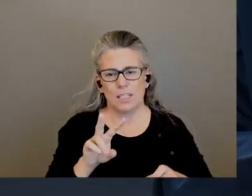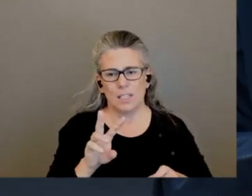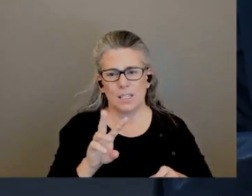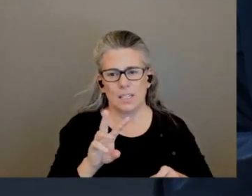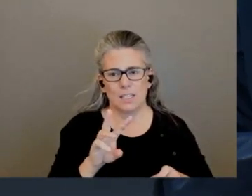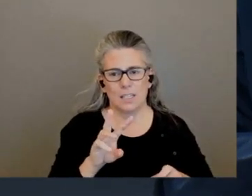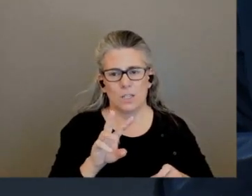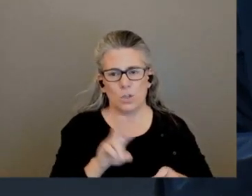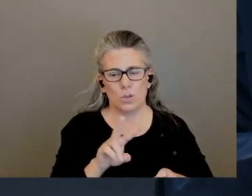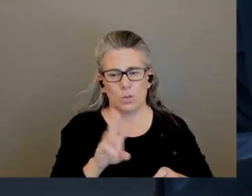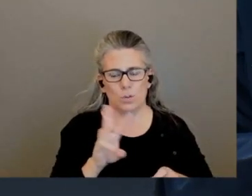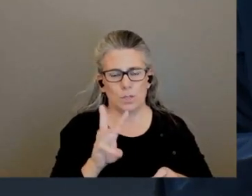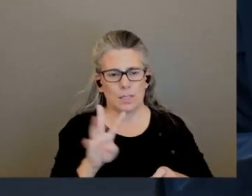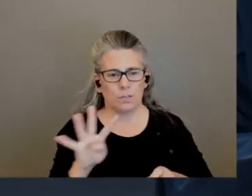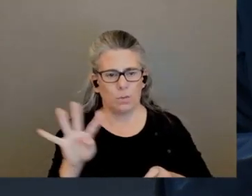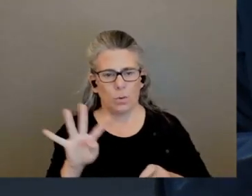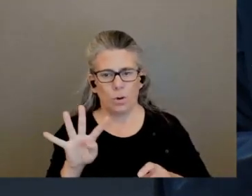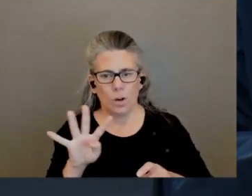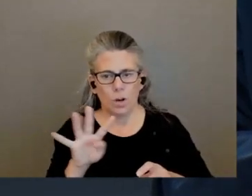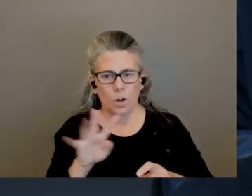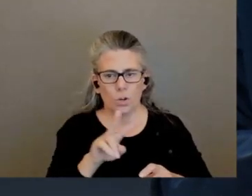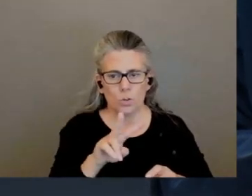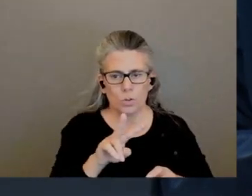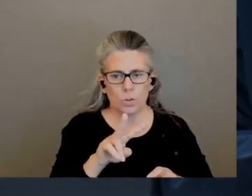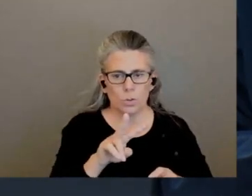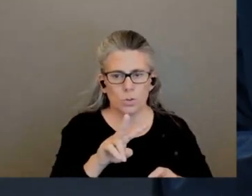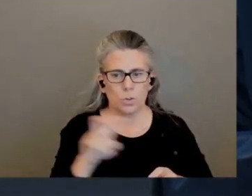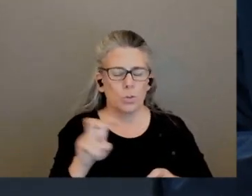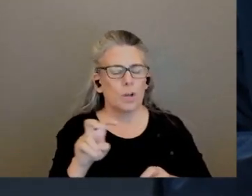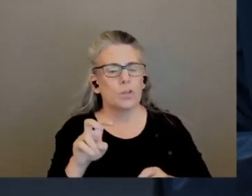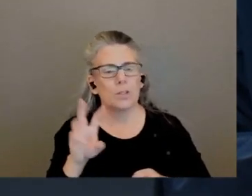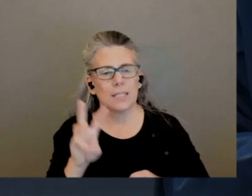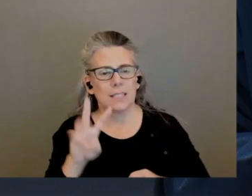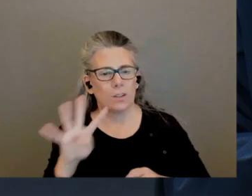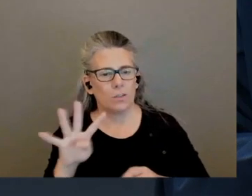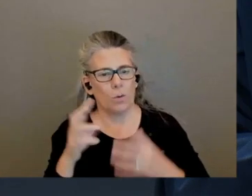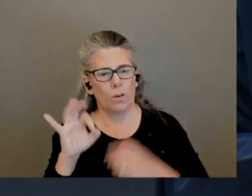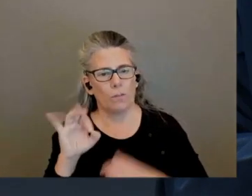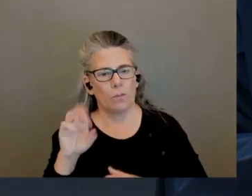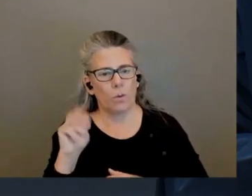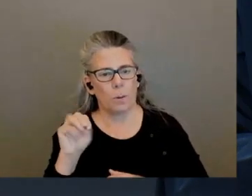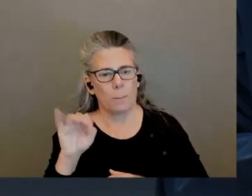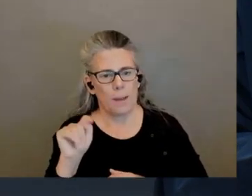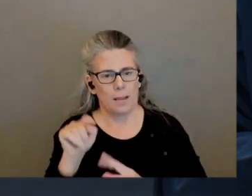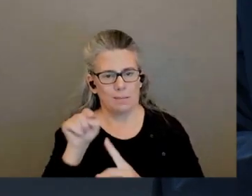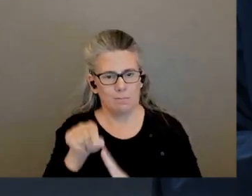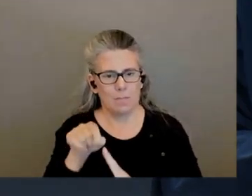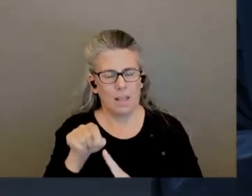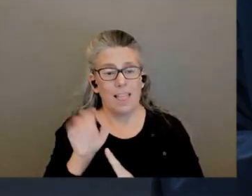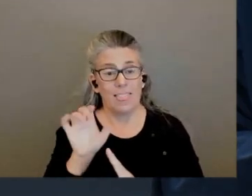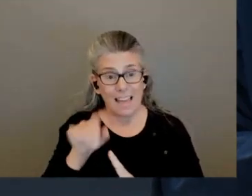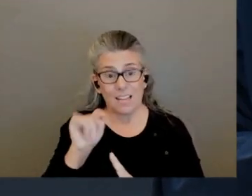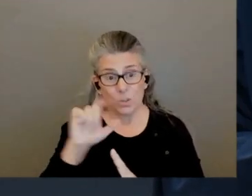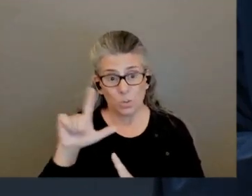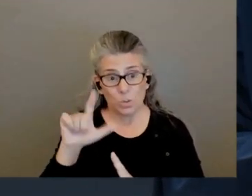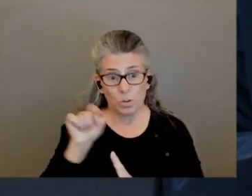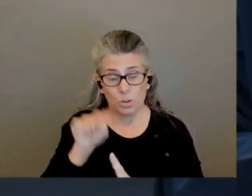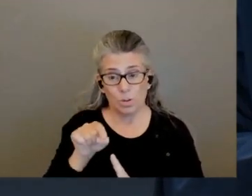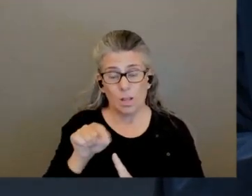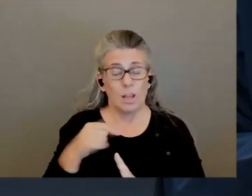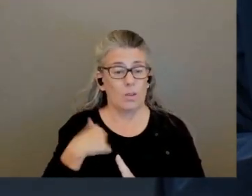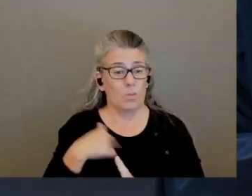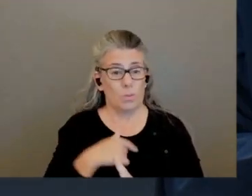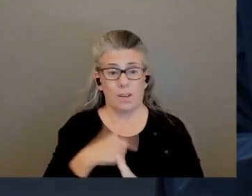the H264 format. Okay. With that tool, given that we have vastly improved